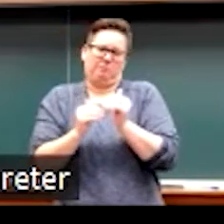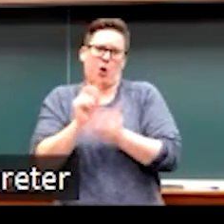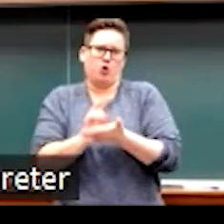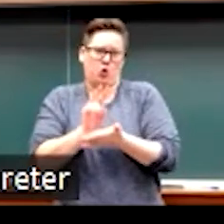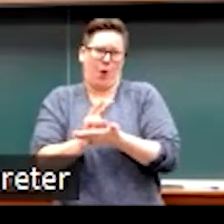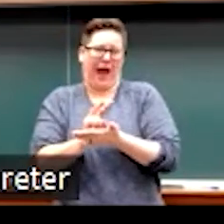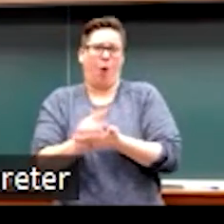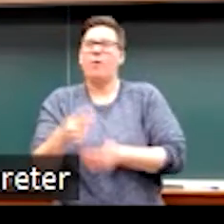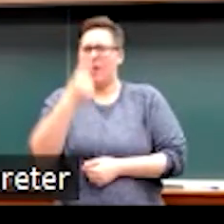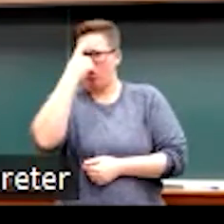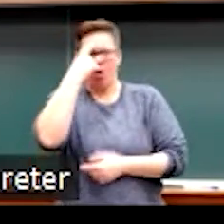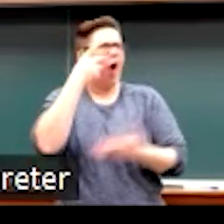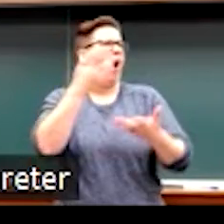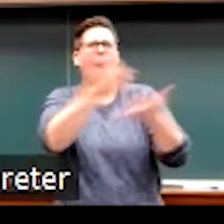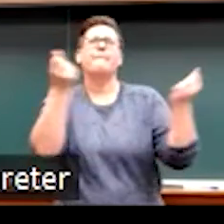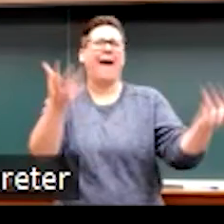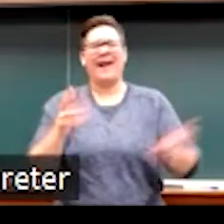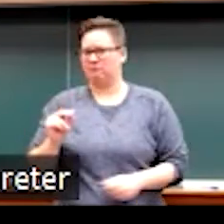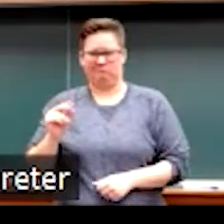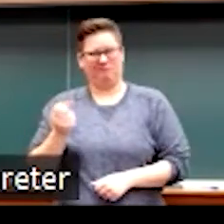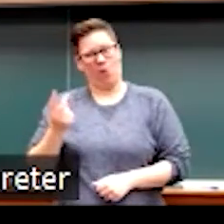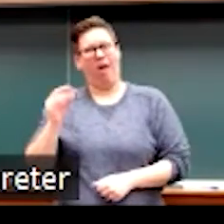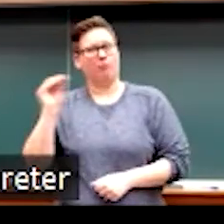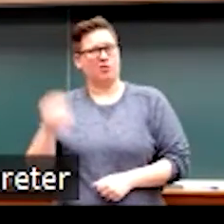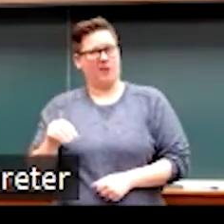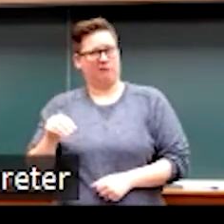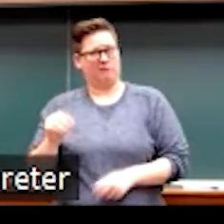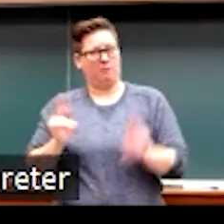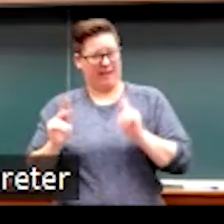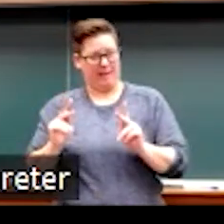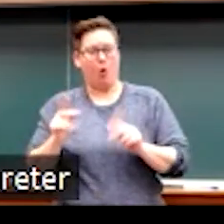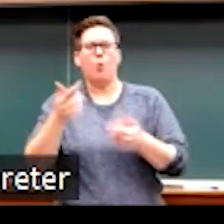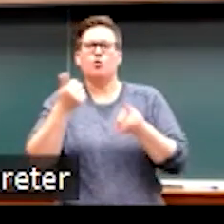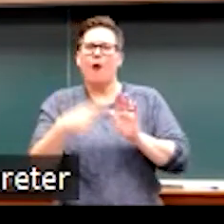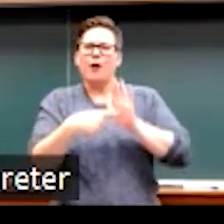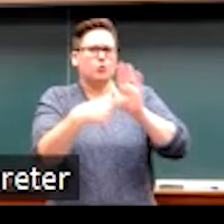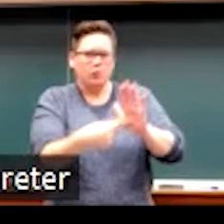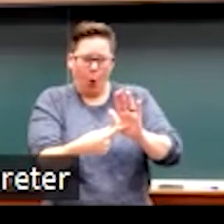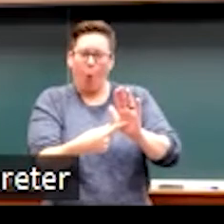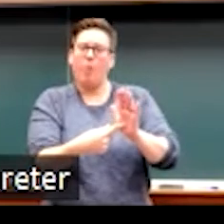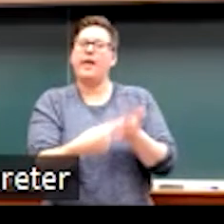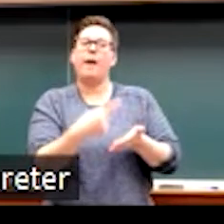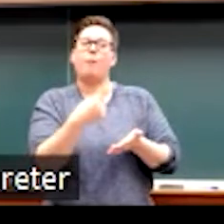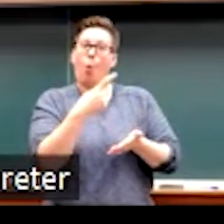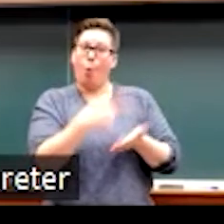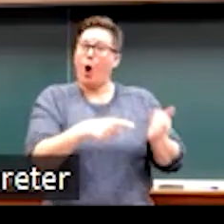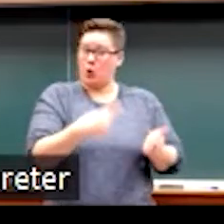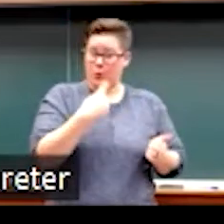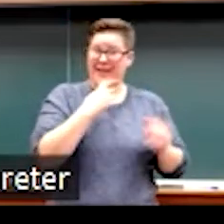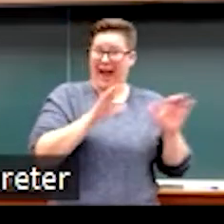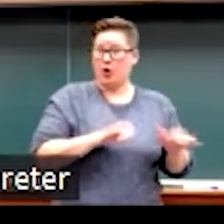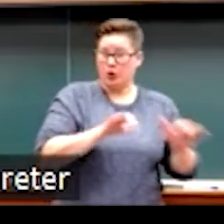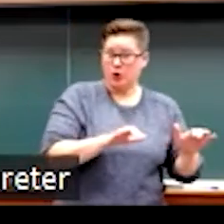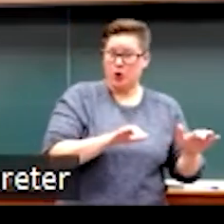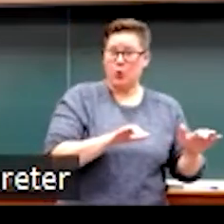about 12% of people do that. So again, what we're trying to do is create a discrepancy between what you say you're